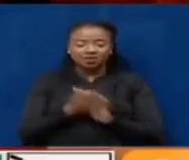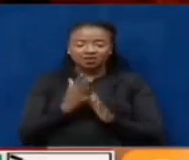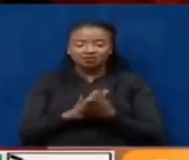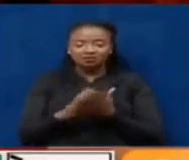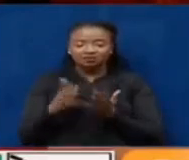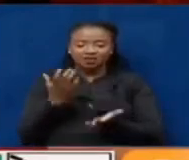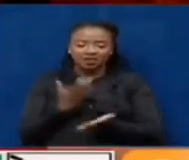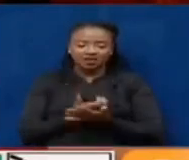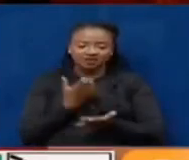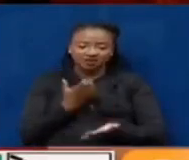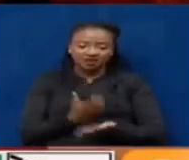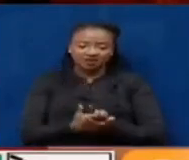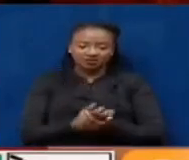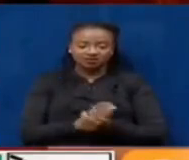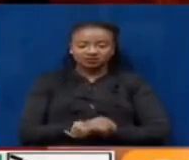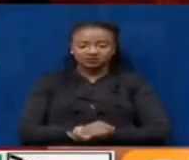Speaker,